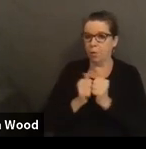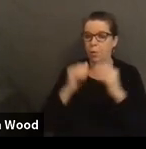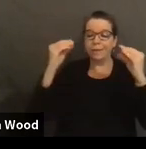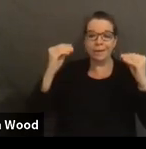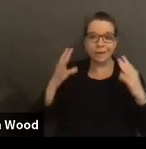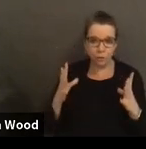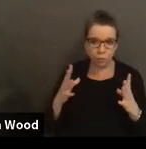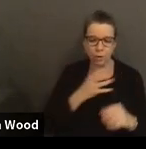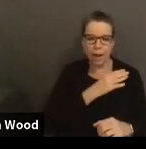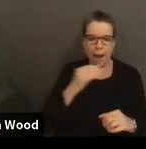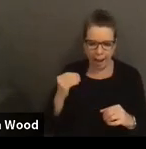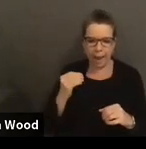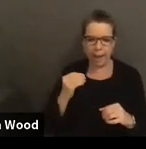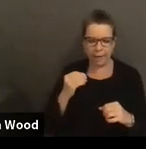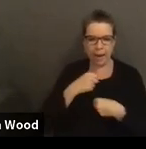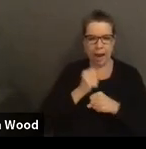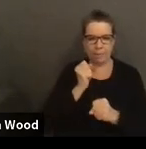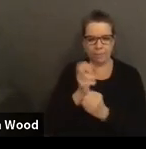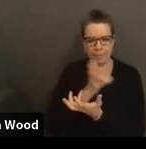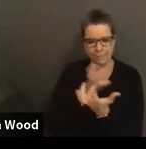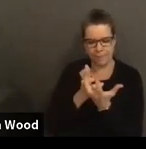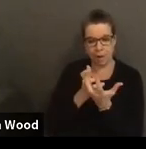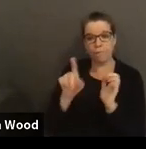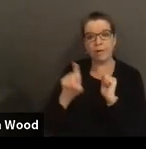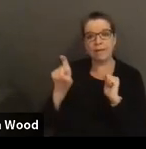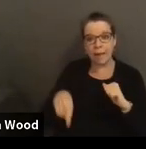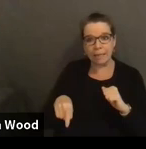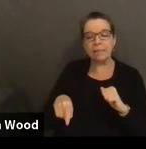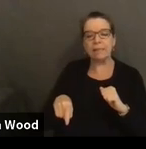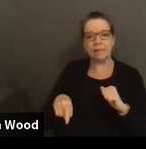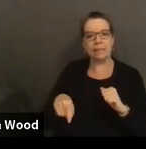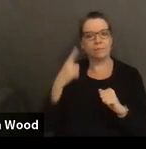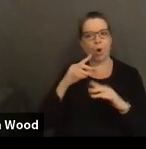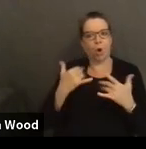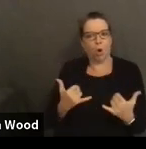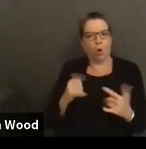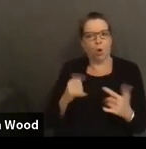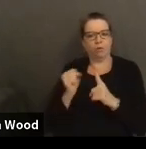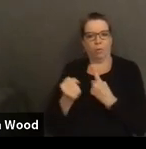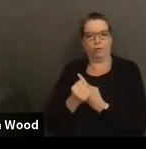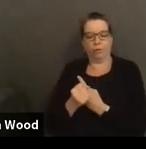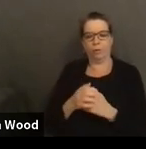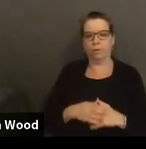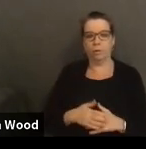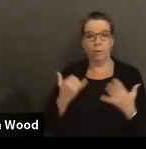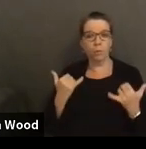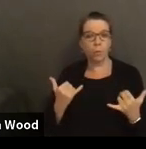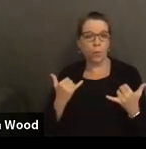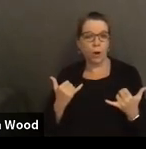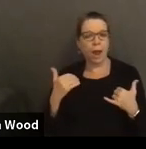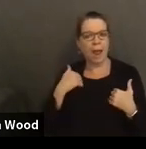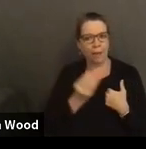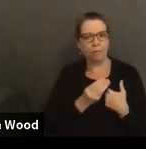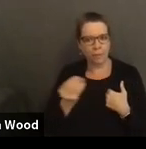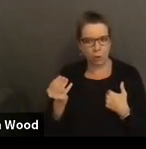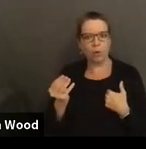teachers and have been customized for Texas and our current situation. We do currently have